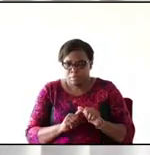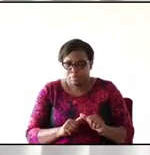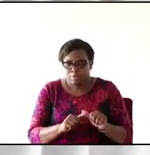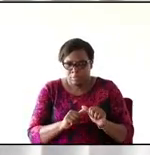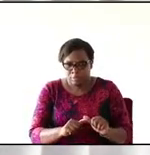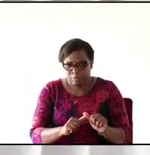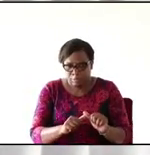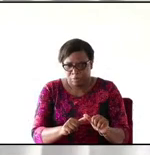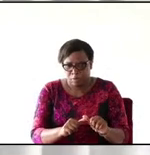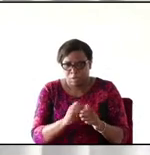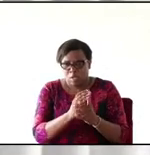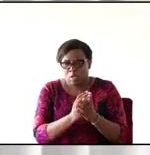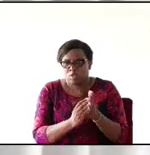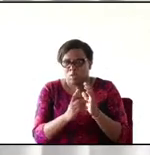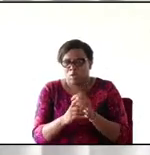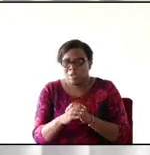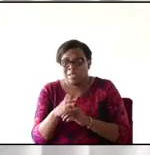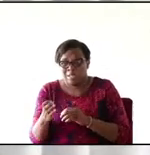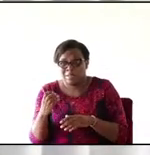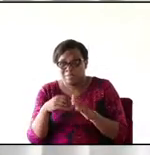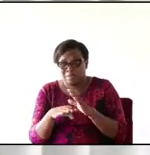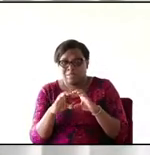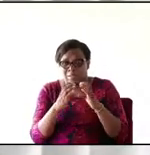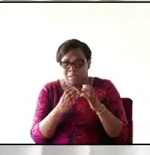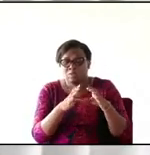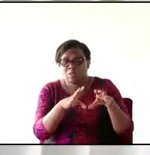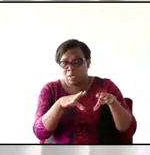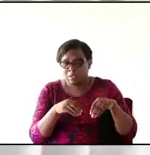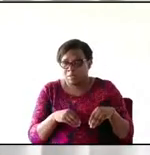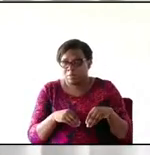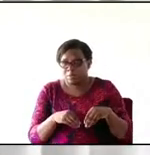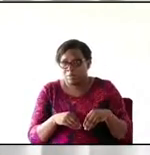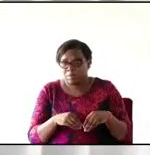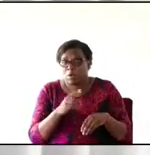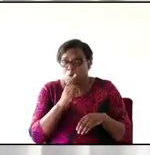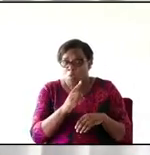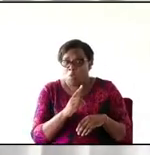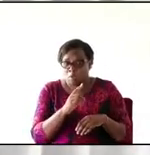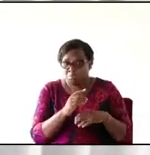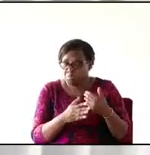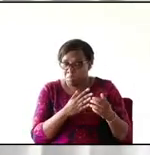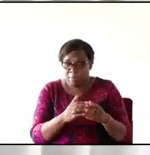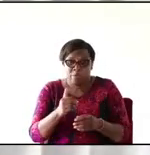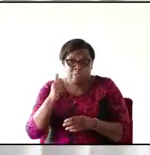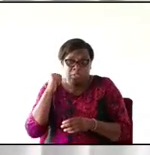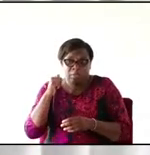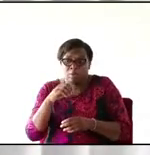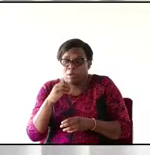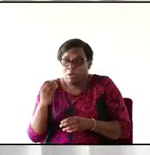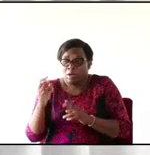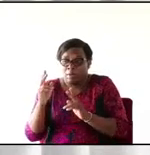Because somebody else in the class might accept it. One might reject it, but somebody else will. In your workplace, one might reject